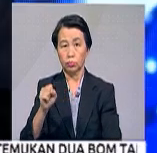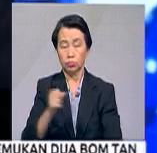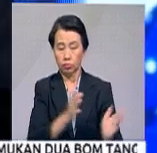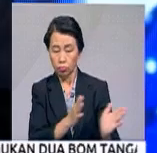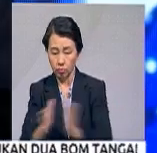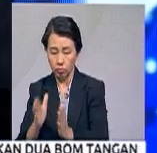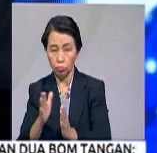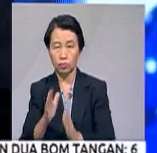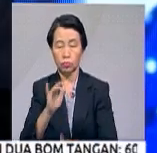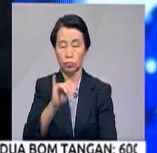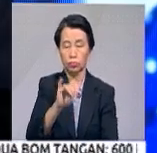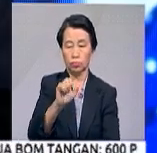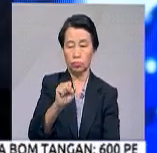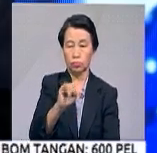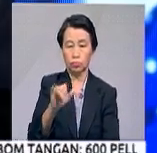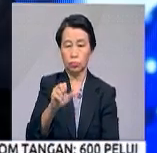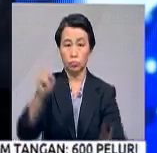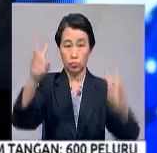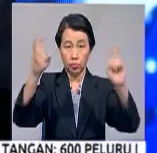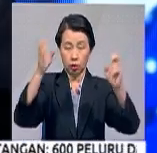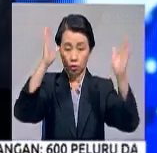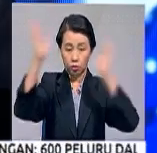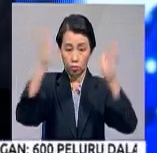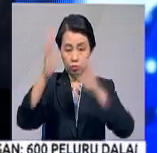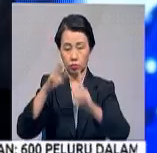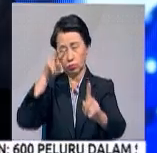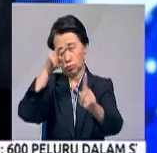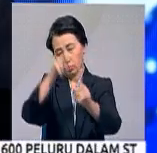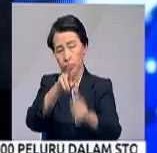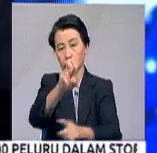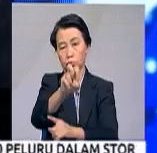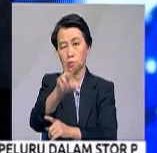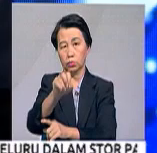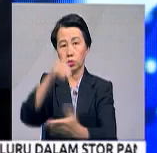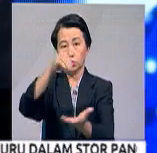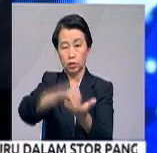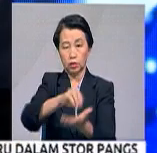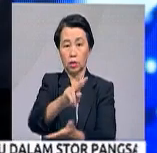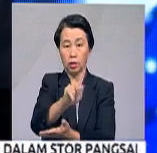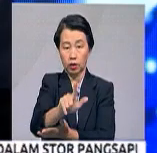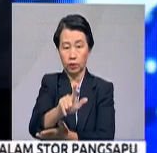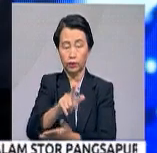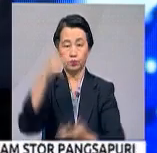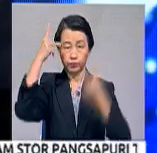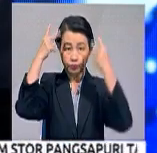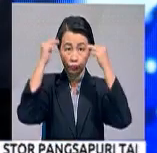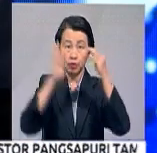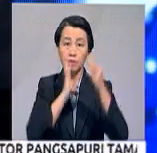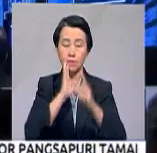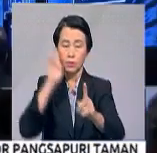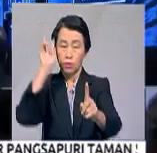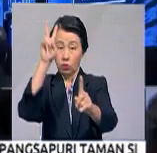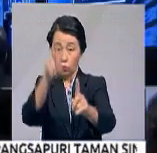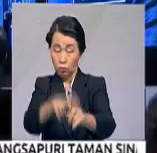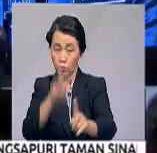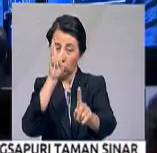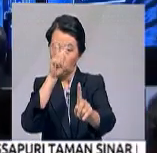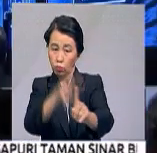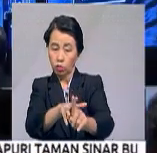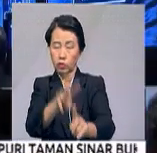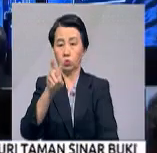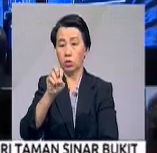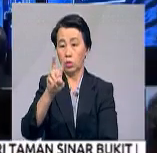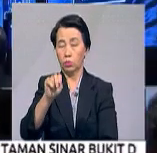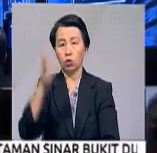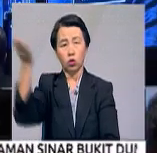Antarabangsa Malaysia ISIS bertajuk Malaysia Beyond 2020 di Ibu Negara. Tegas Perdana Menteri, wawasan 2020 yang